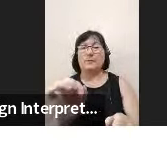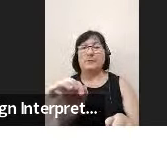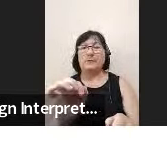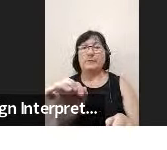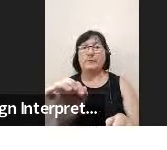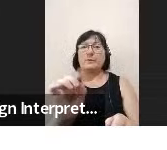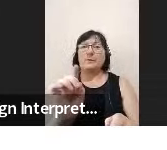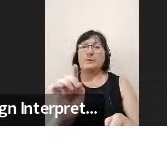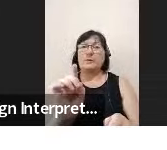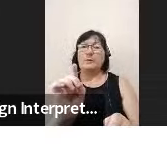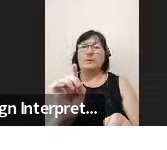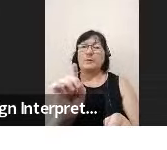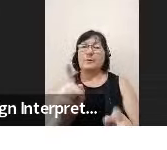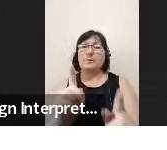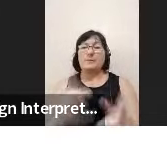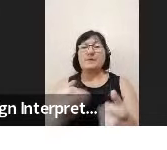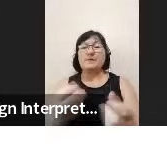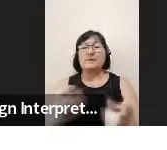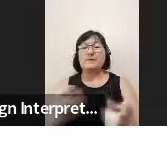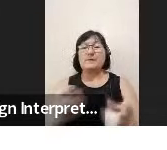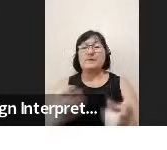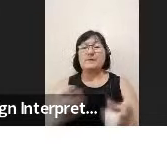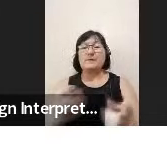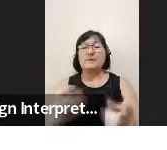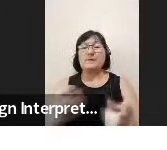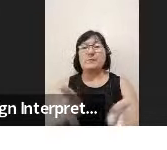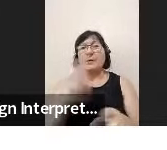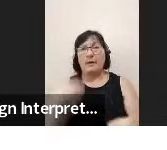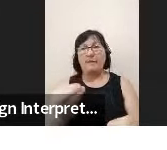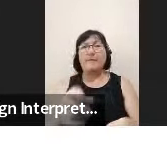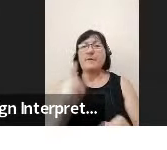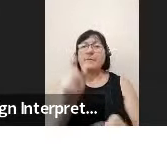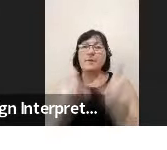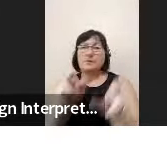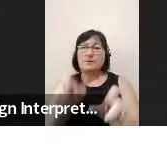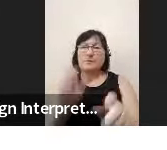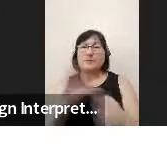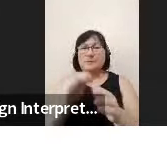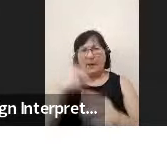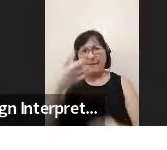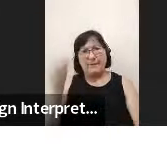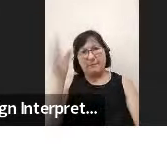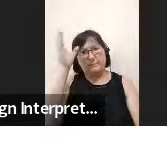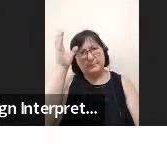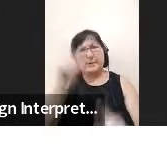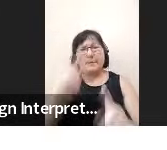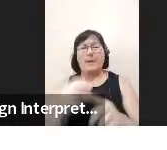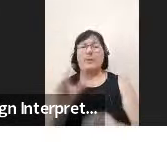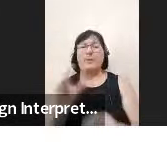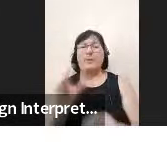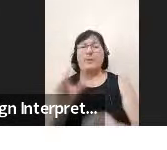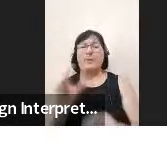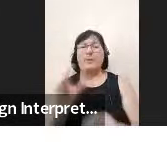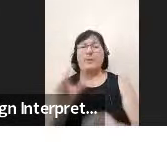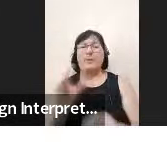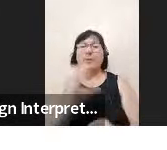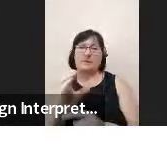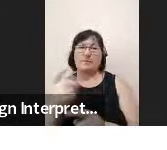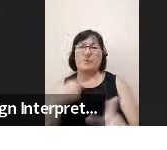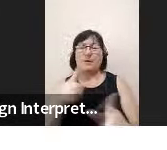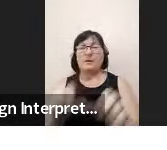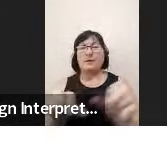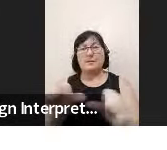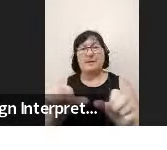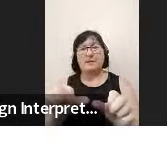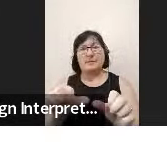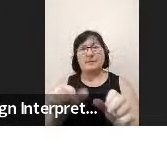of customs. This we get it assessed prior to the application being entertained and taken